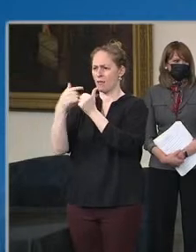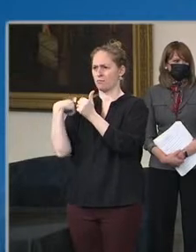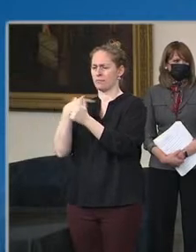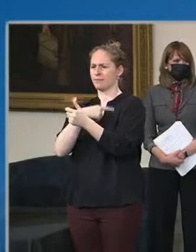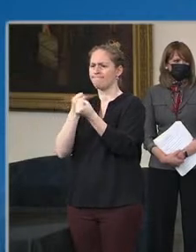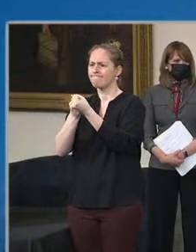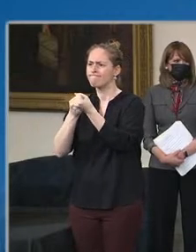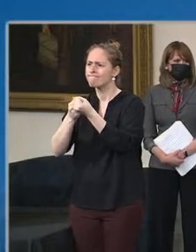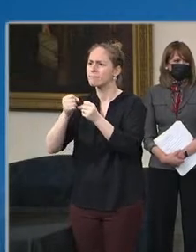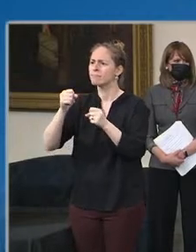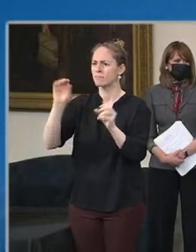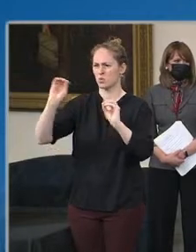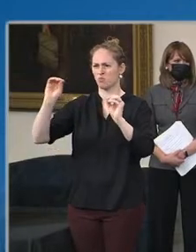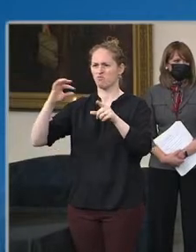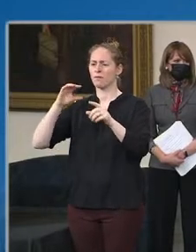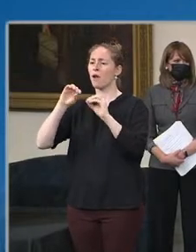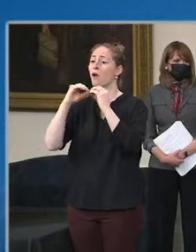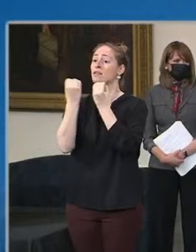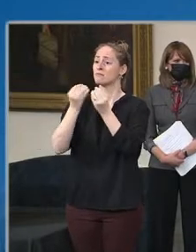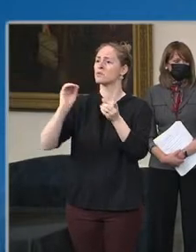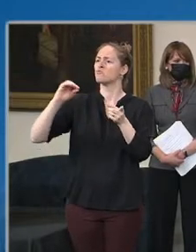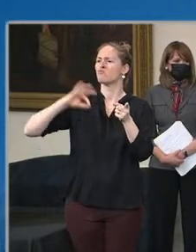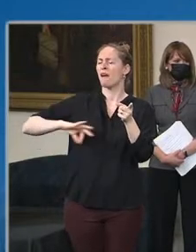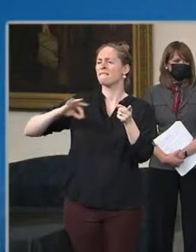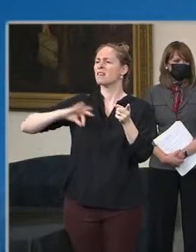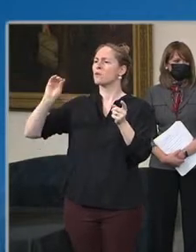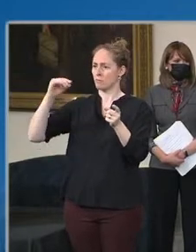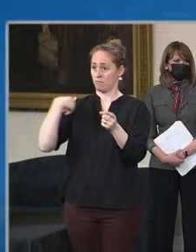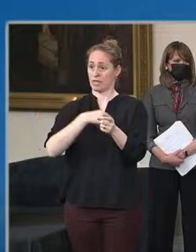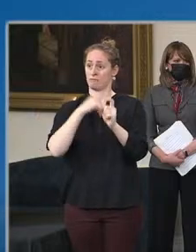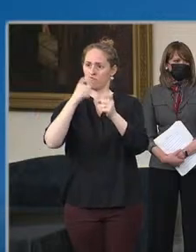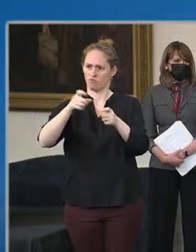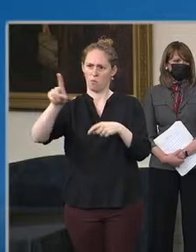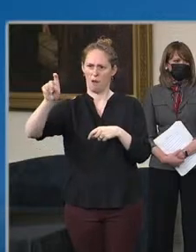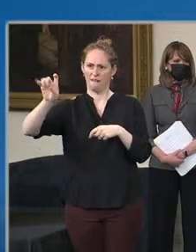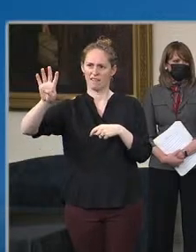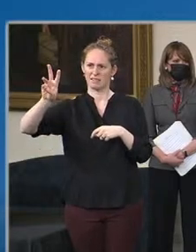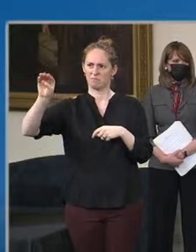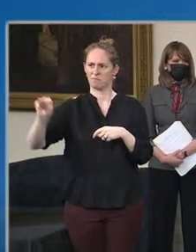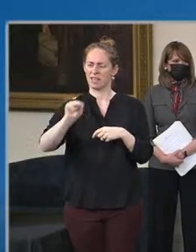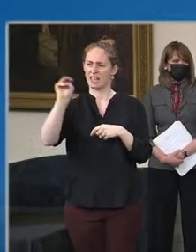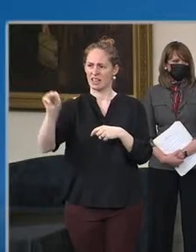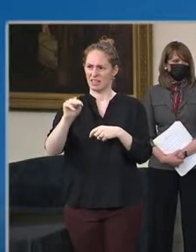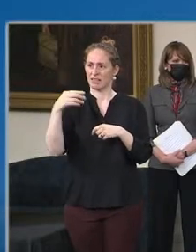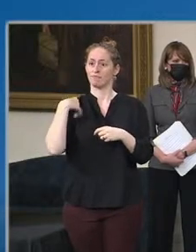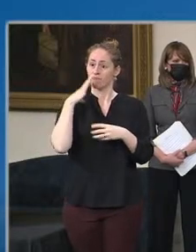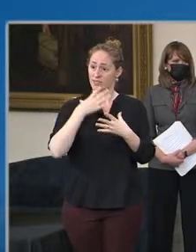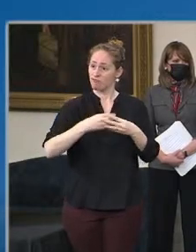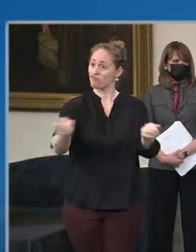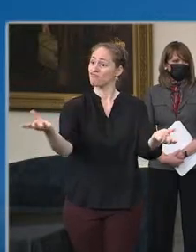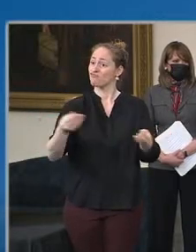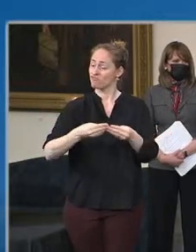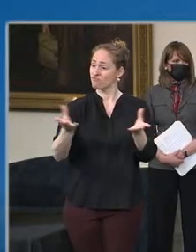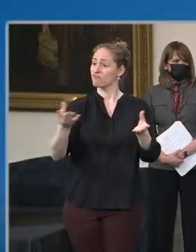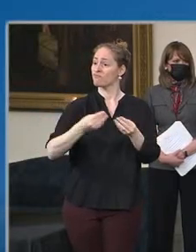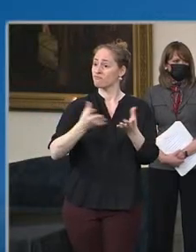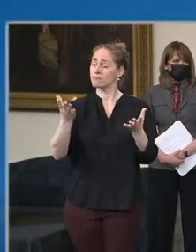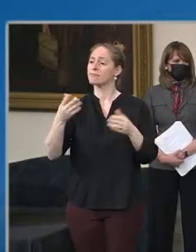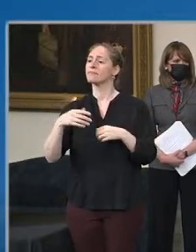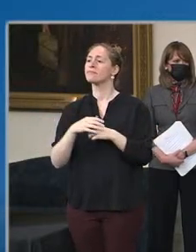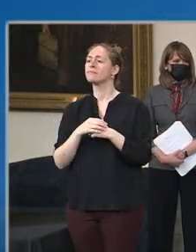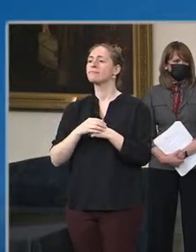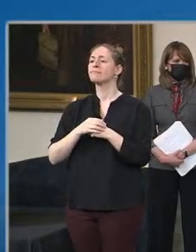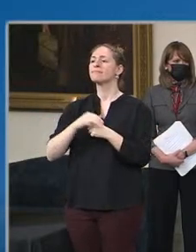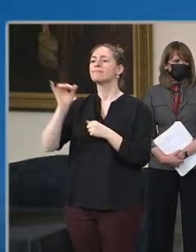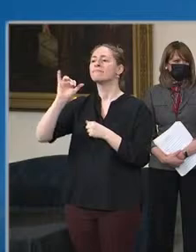received approximately $146 million to drill down into grassroots Maryland and help all of